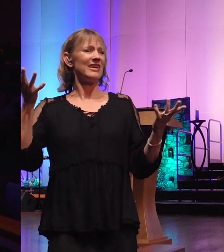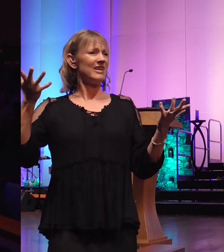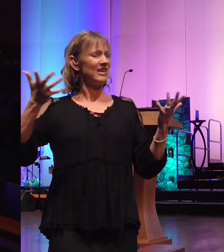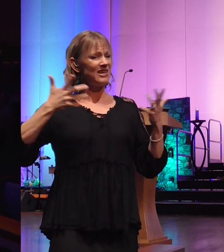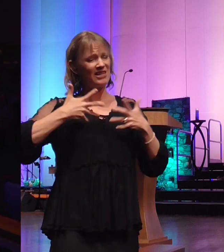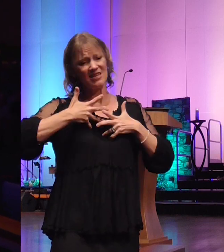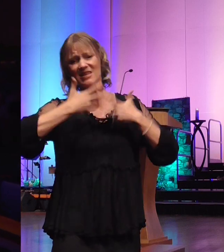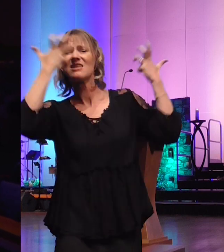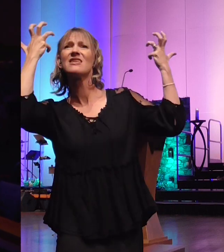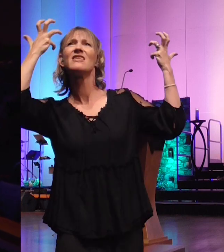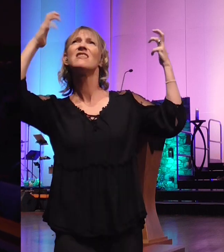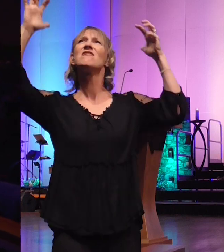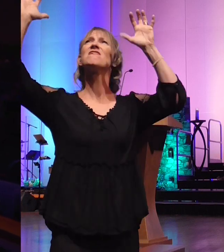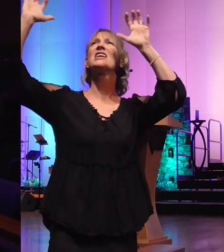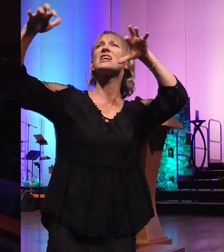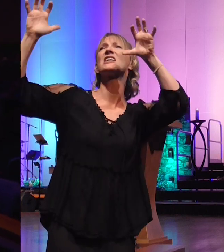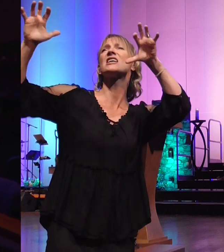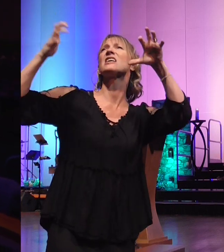cursing the rain,